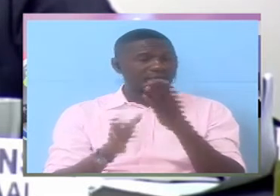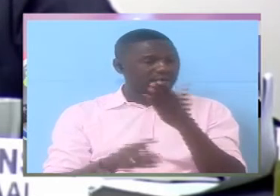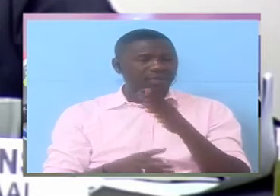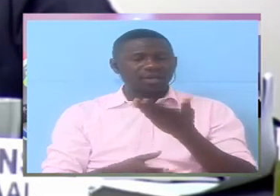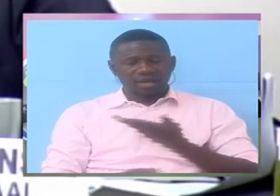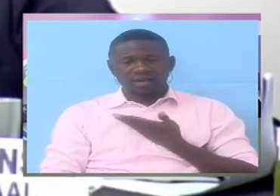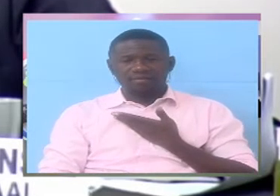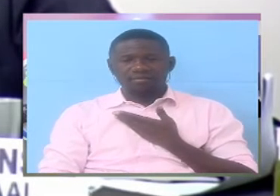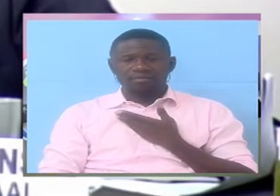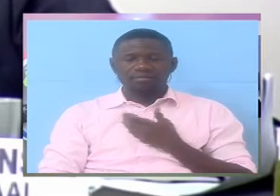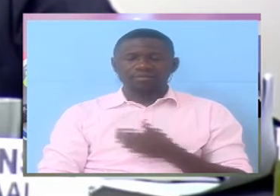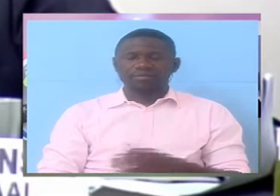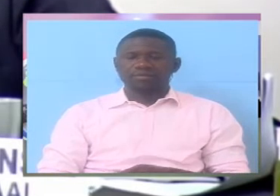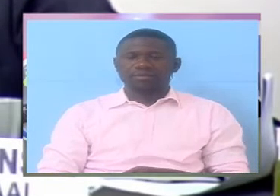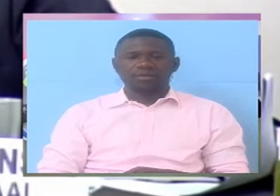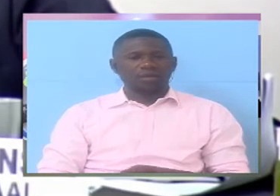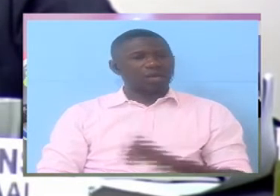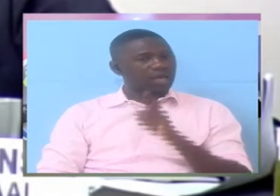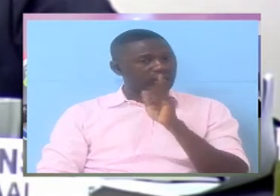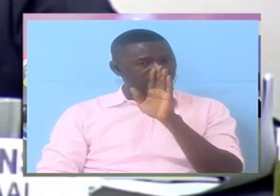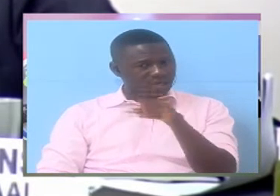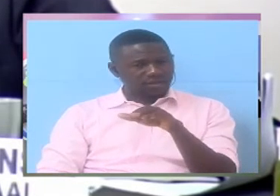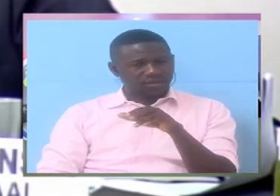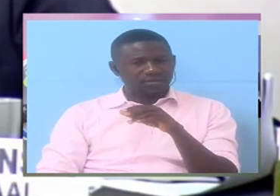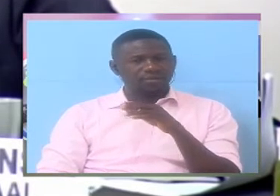say. Said, I have to you come in for.